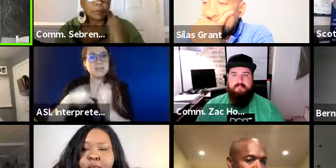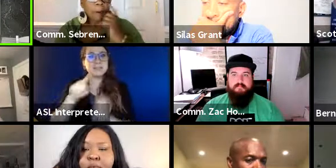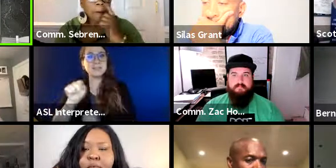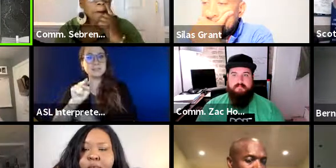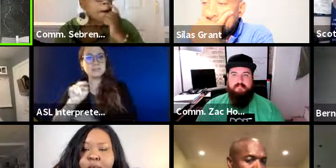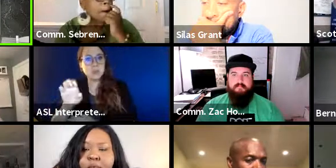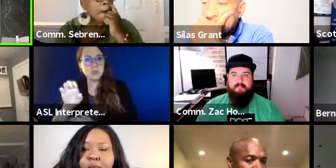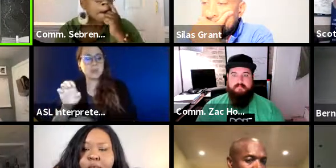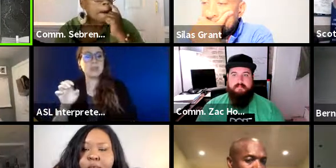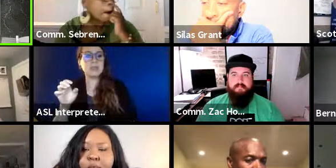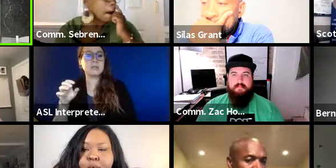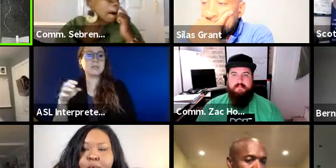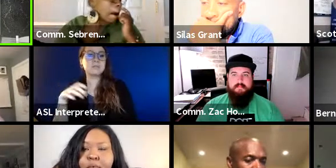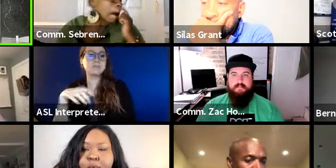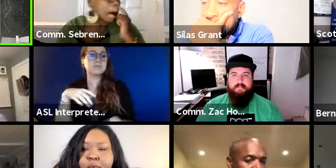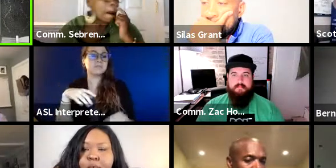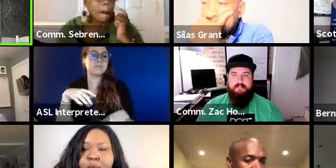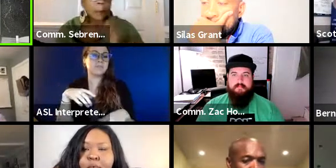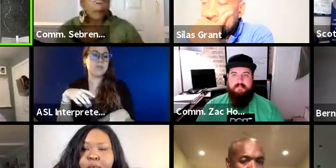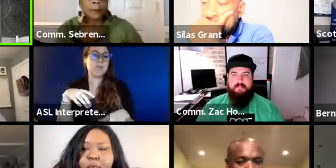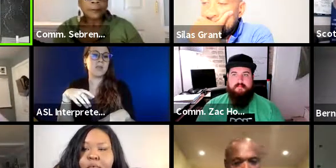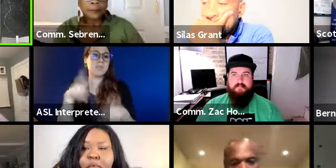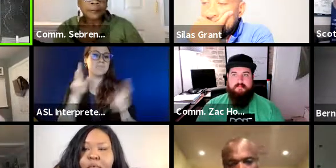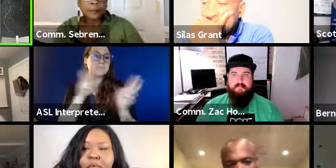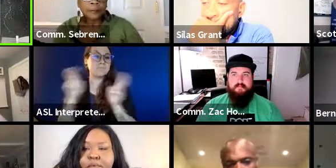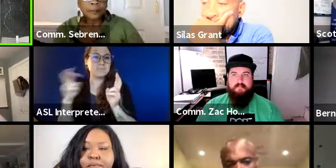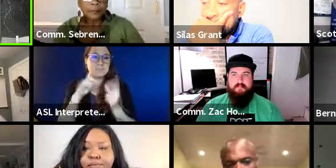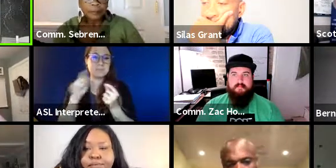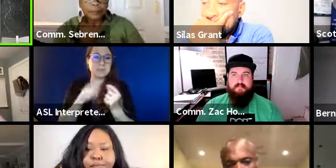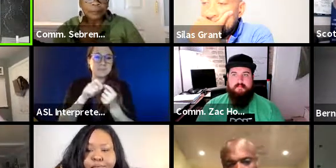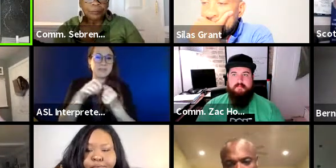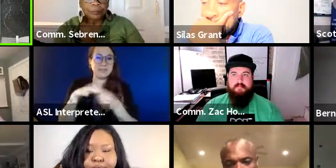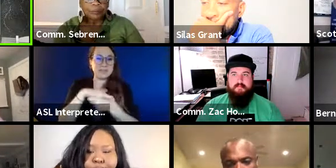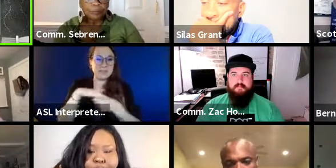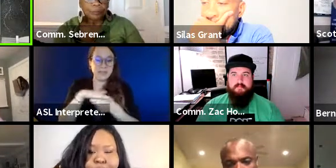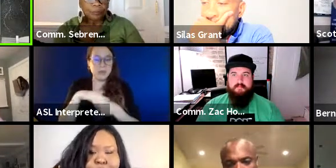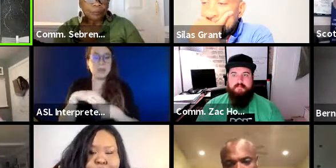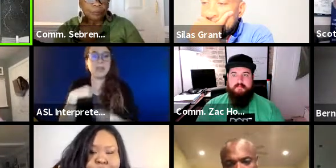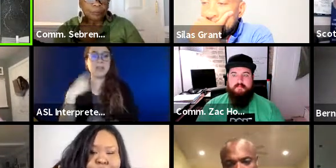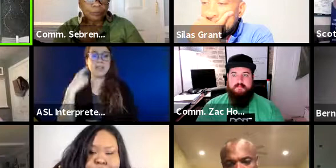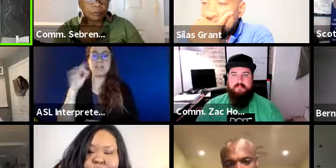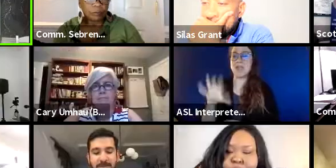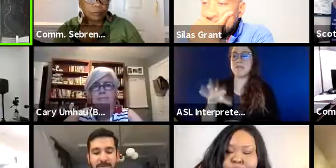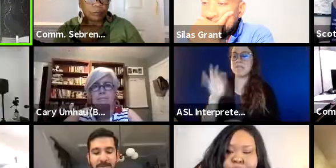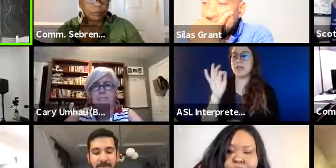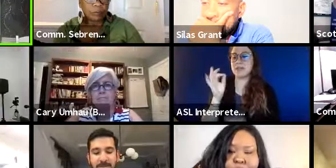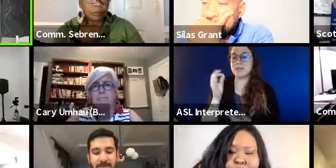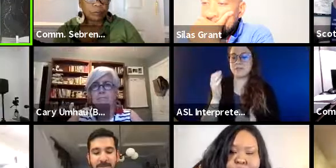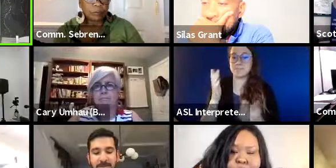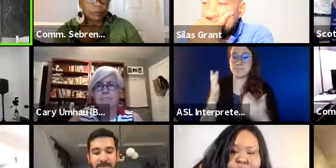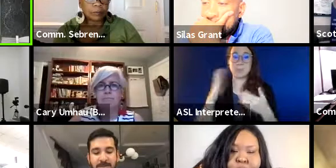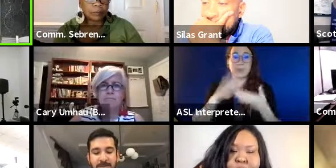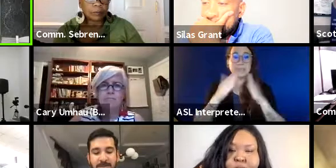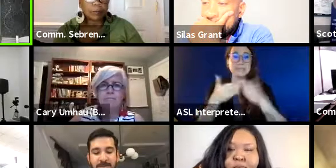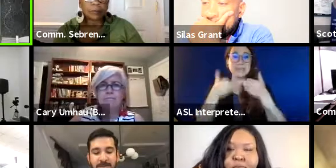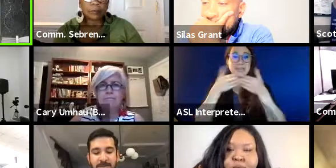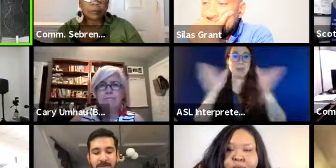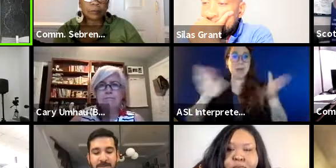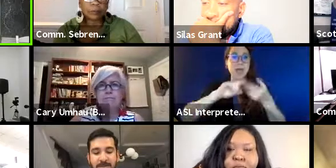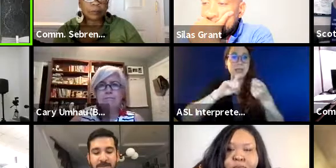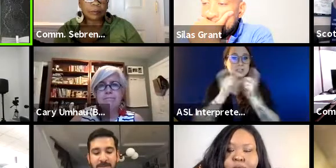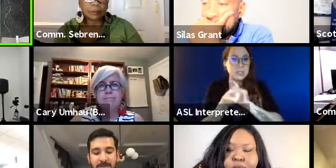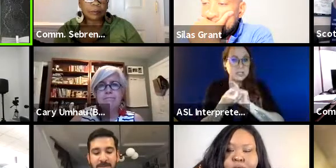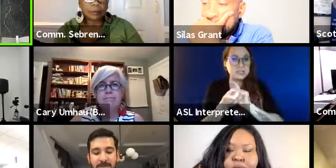our community is having, very specifically, because I think what I find is that, you know, although we've made citywide changes to how